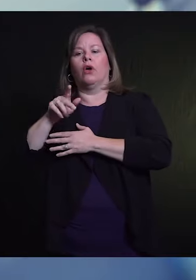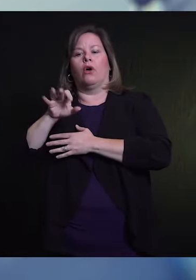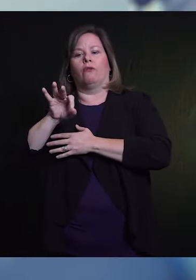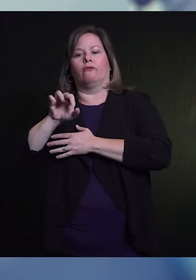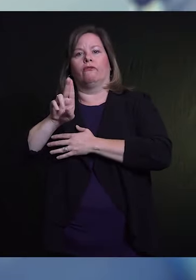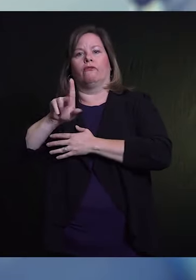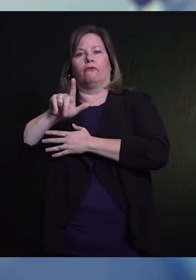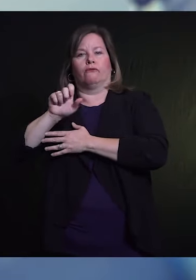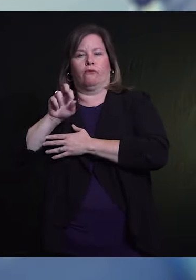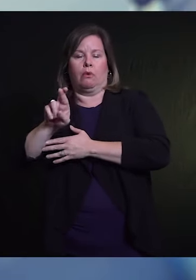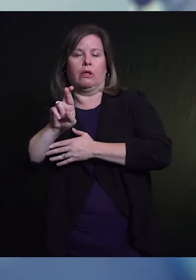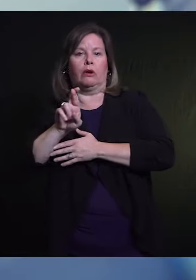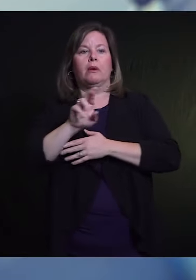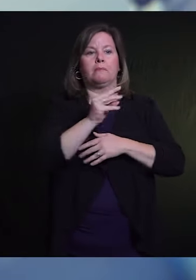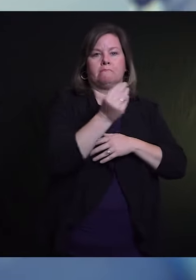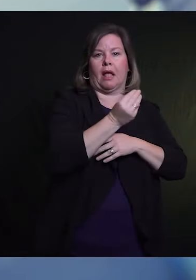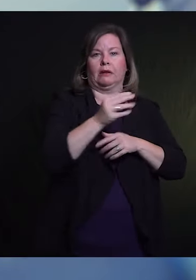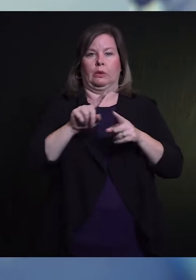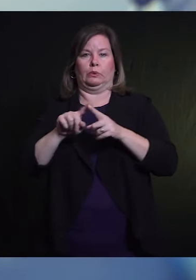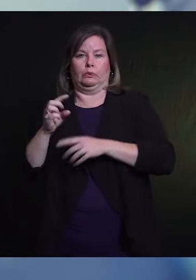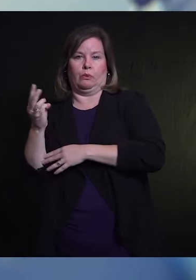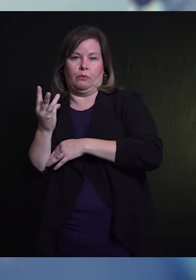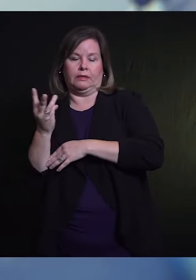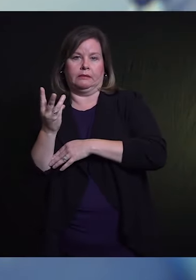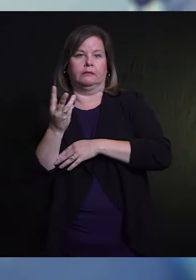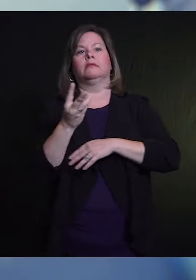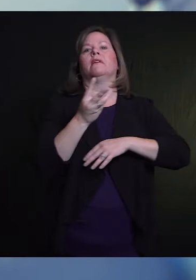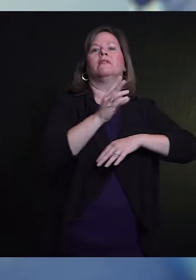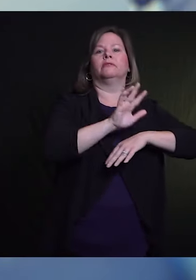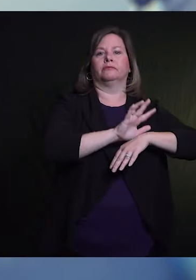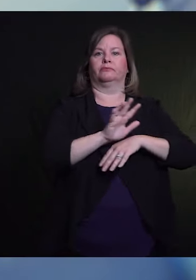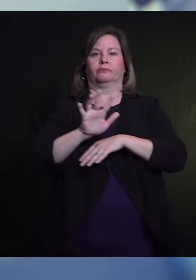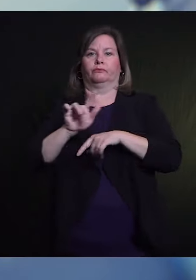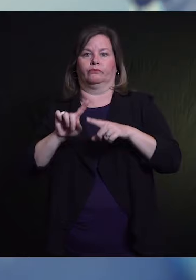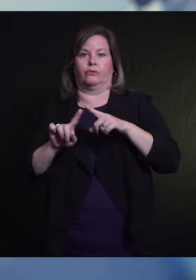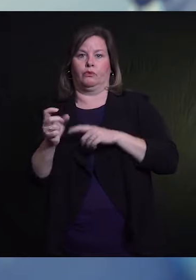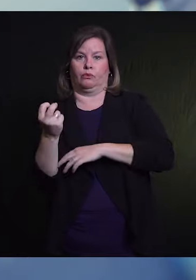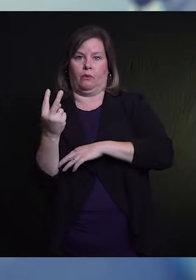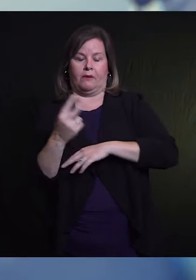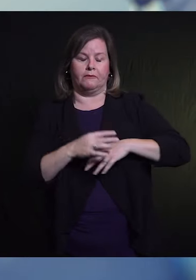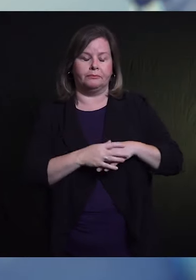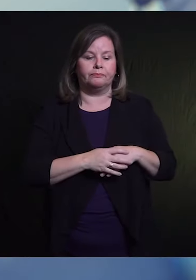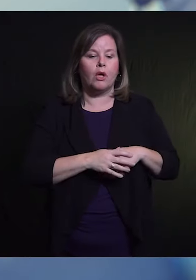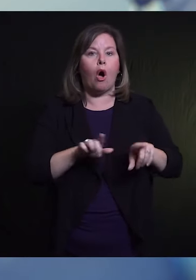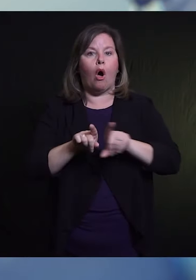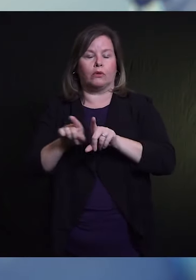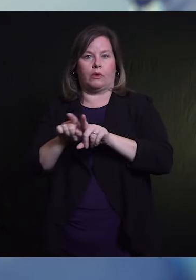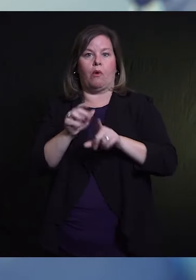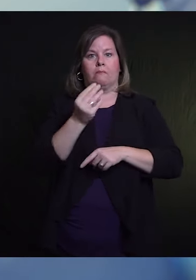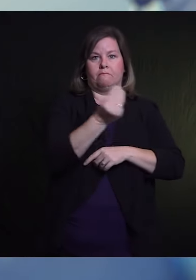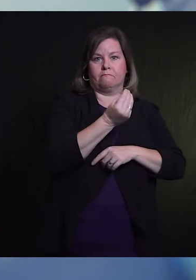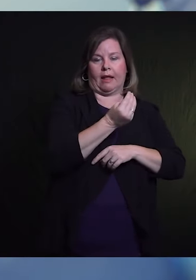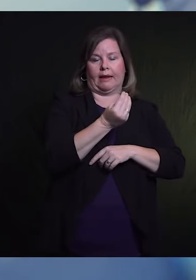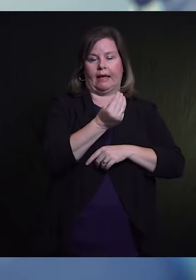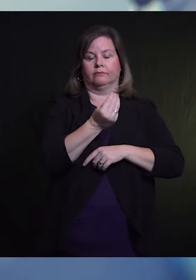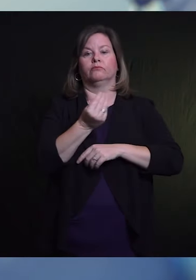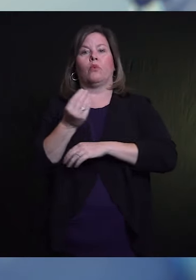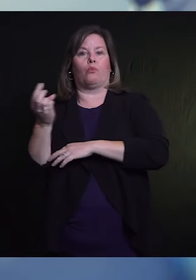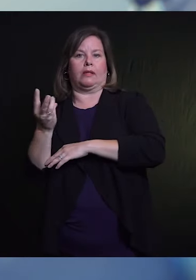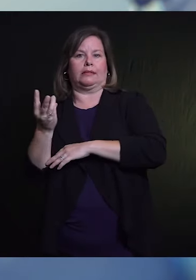Also at our South Clinic location at 4700 Kalamazoo Southeast, also Mondays and Wednesdays, 9 to